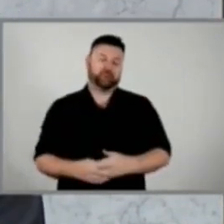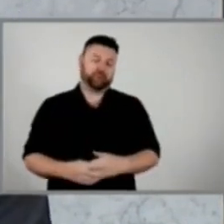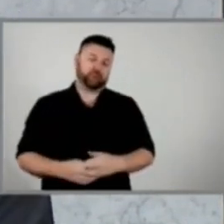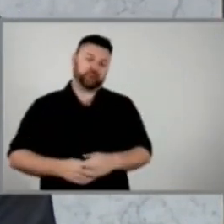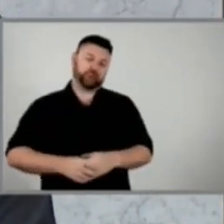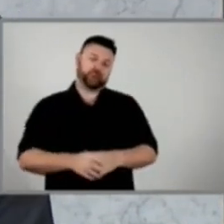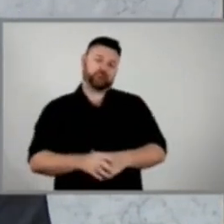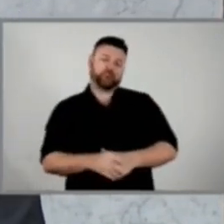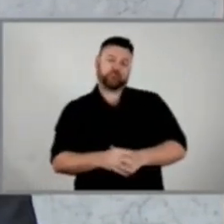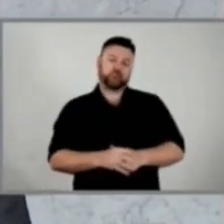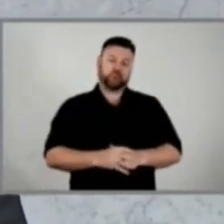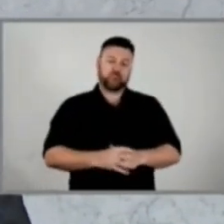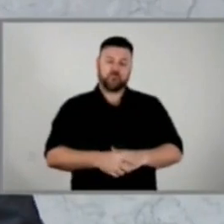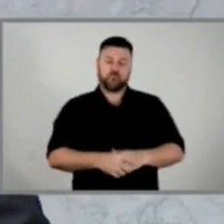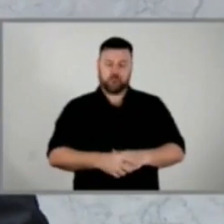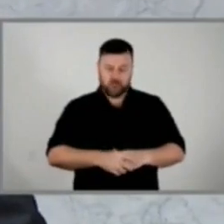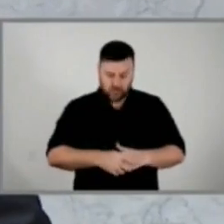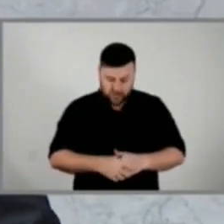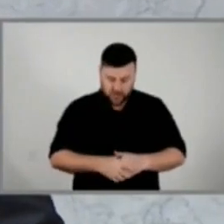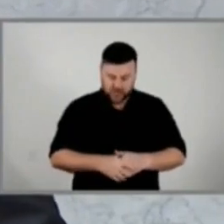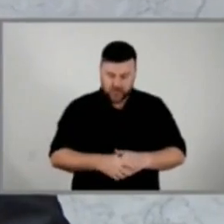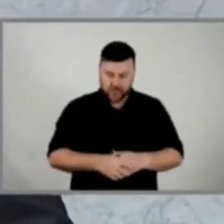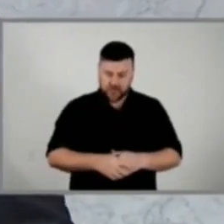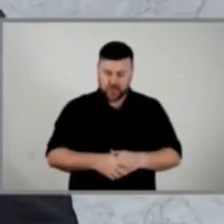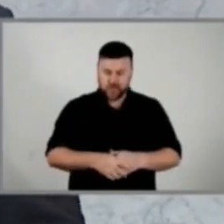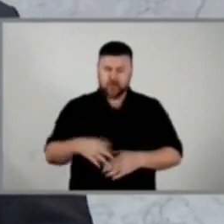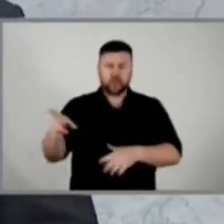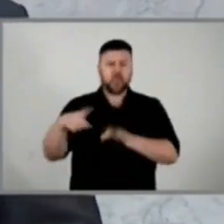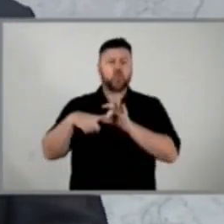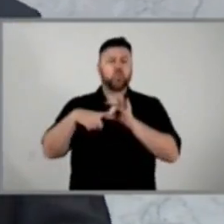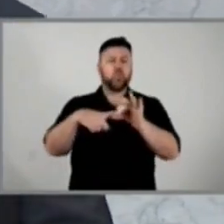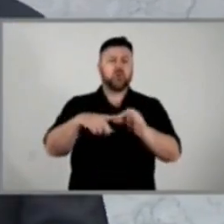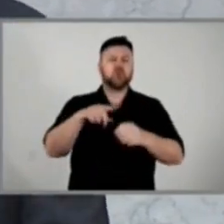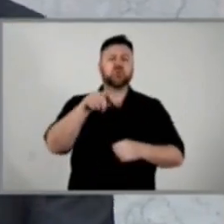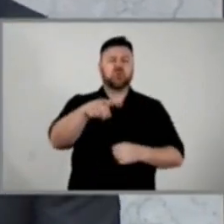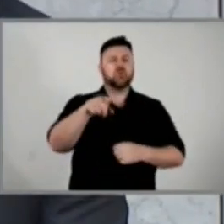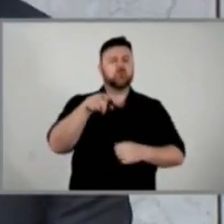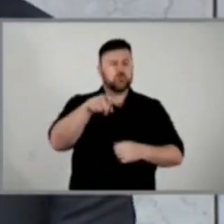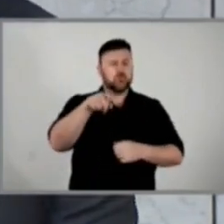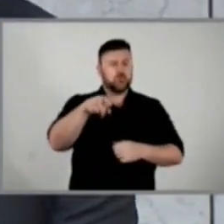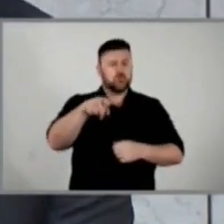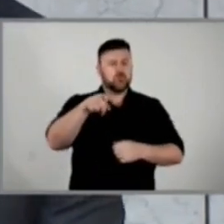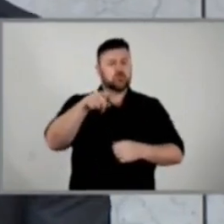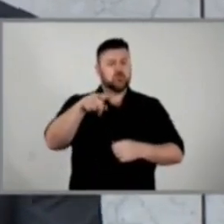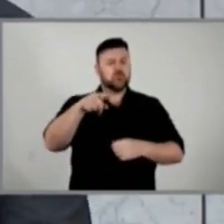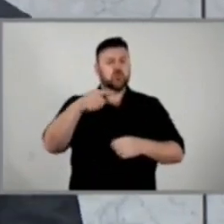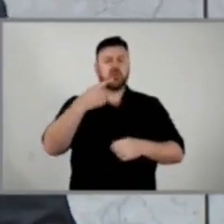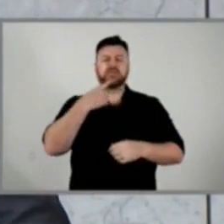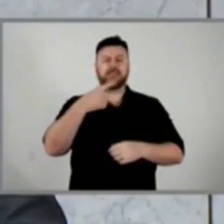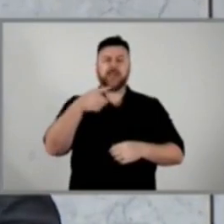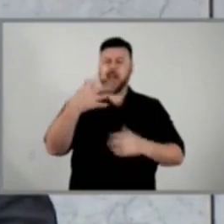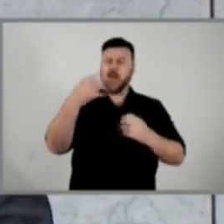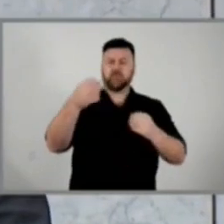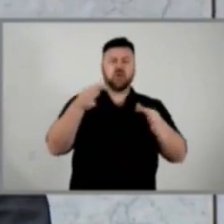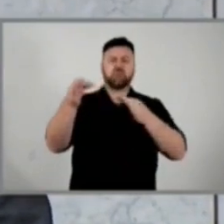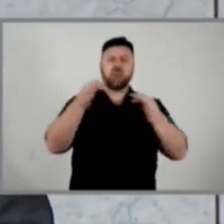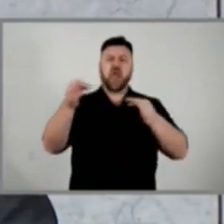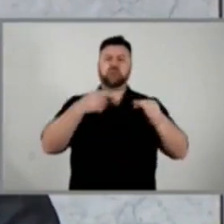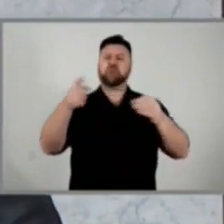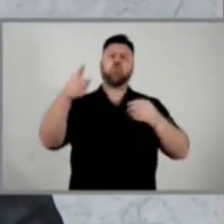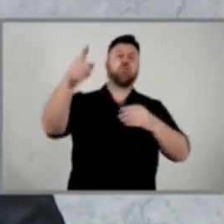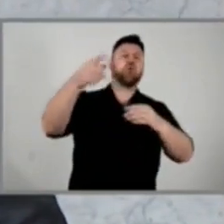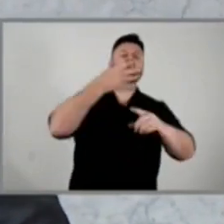the plan to open by Christmas and things getting under control in Victoria, and we're coming to a period now where we're not going to have any elections, state or